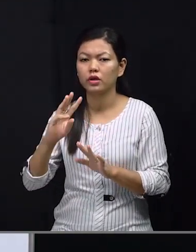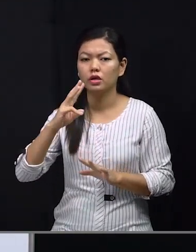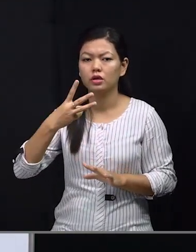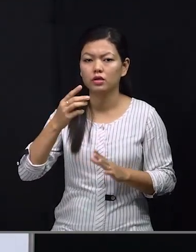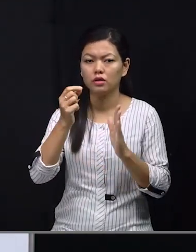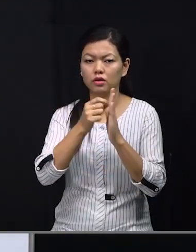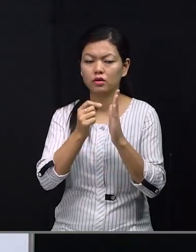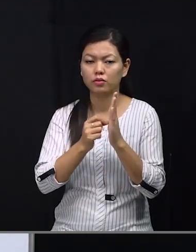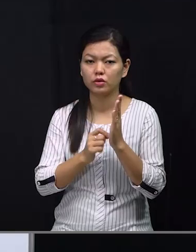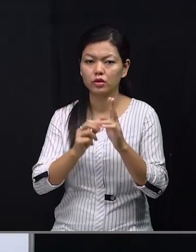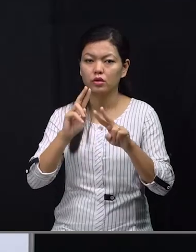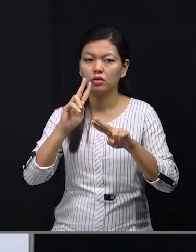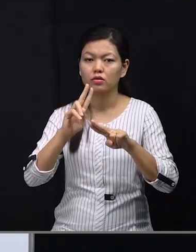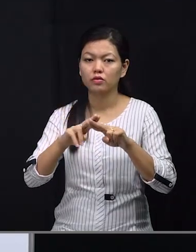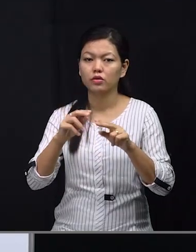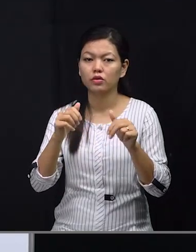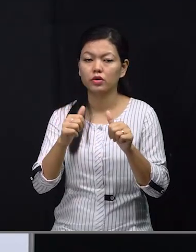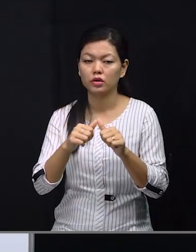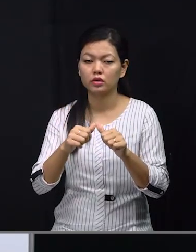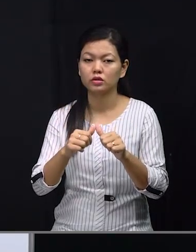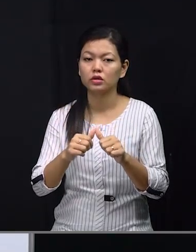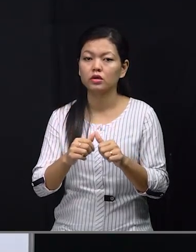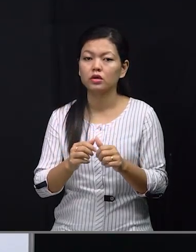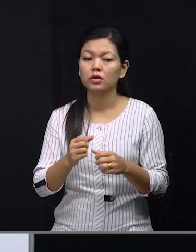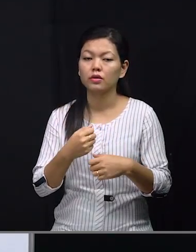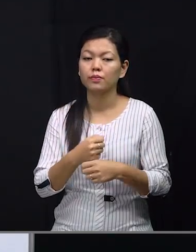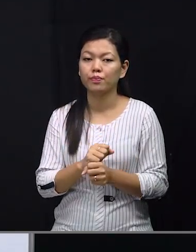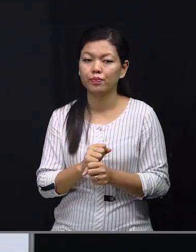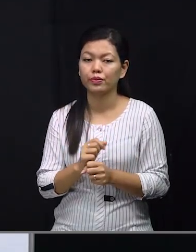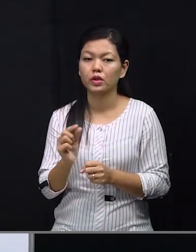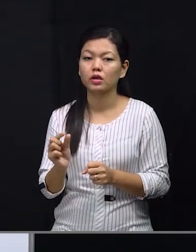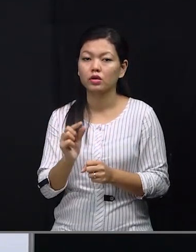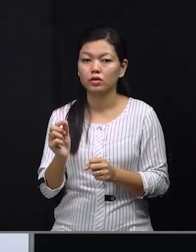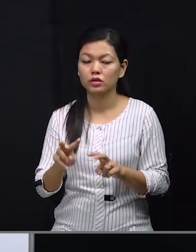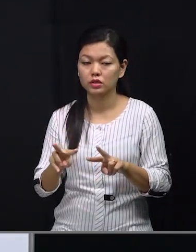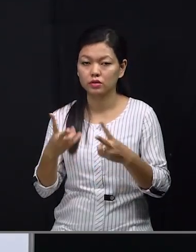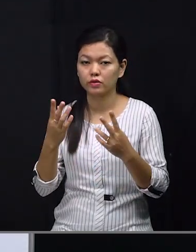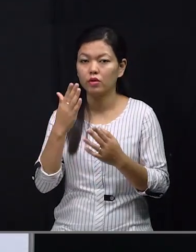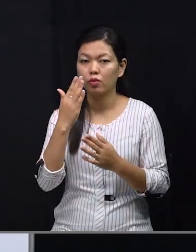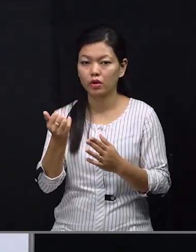fluoroarenes are usually not prepared using this method because fluorine is very highly reactive.